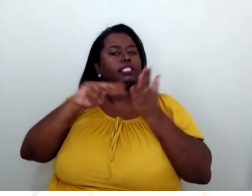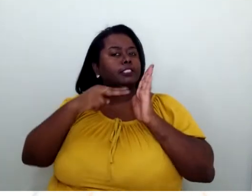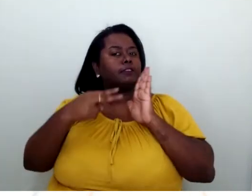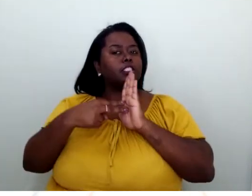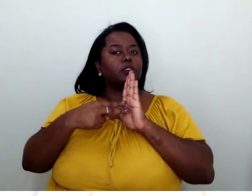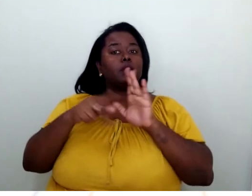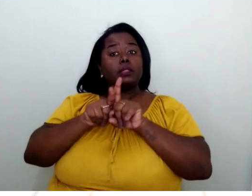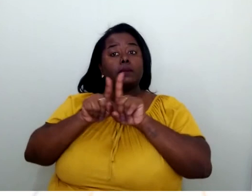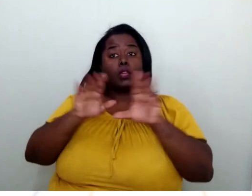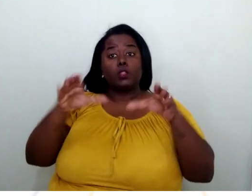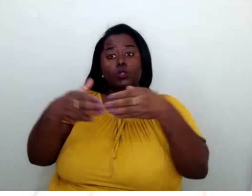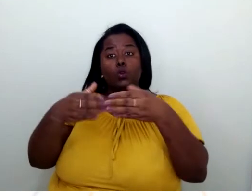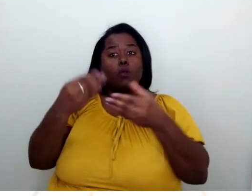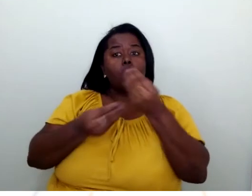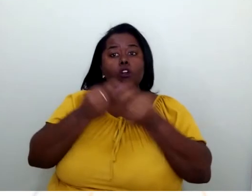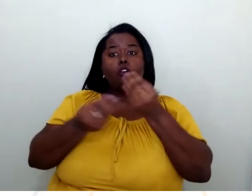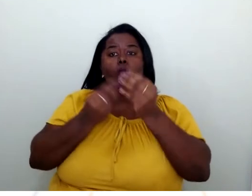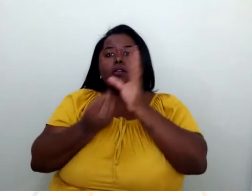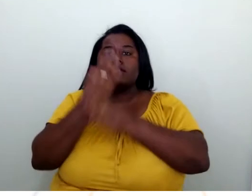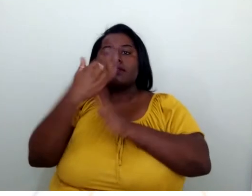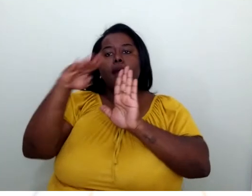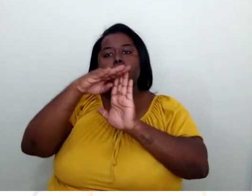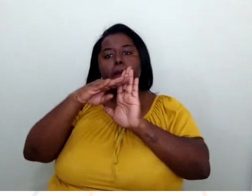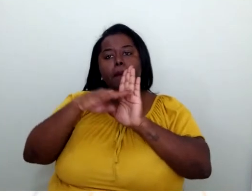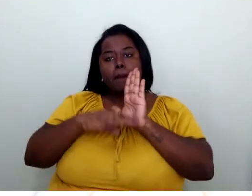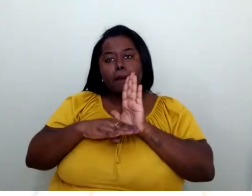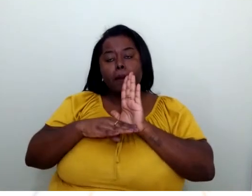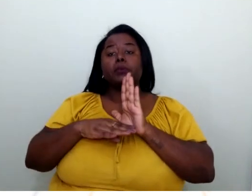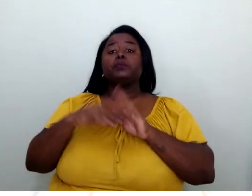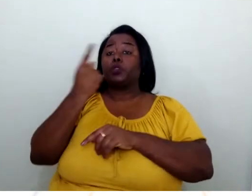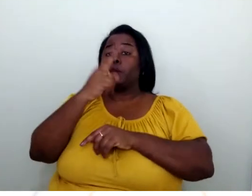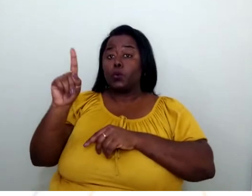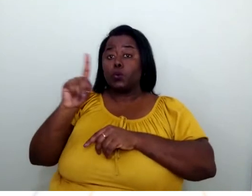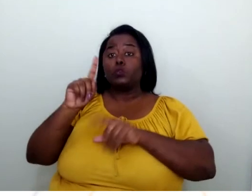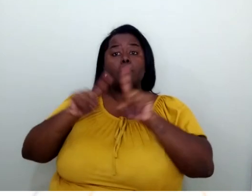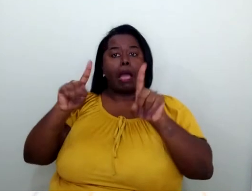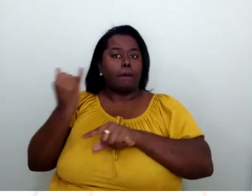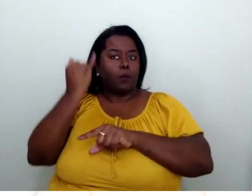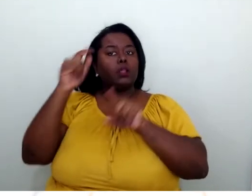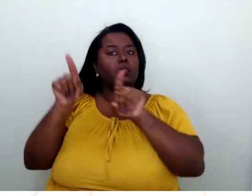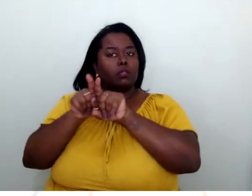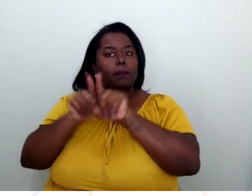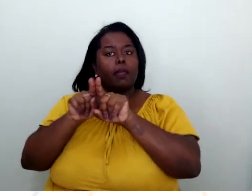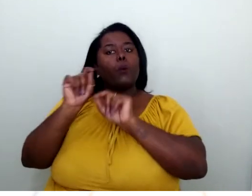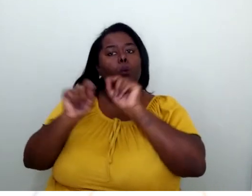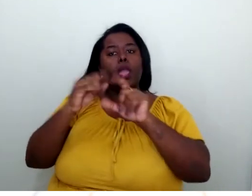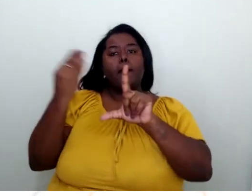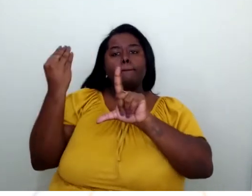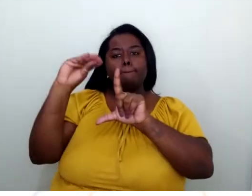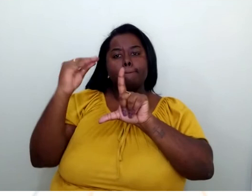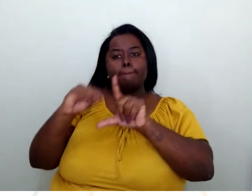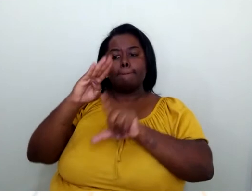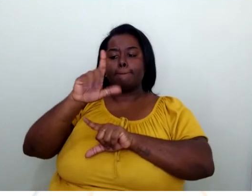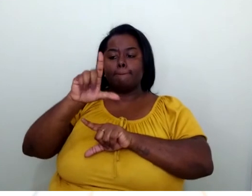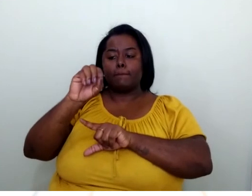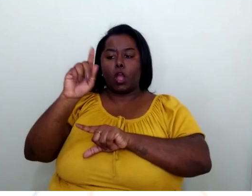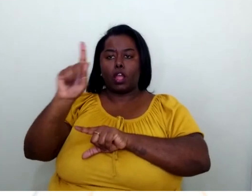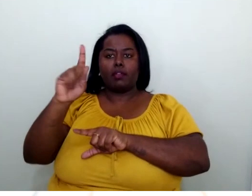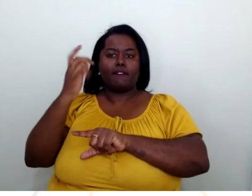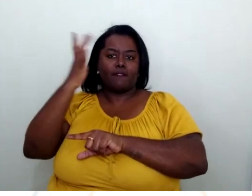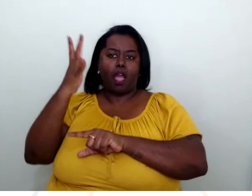line is, what do you want to take away? The second thing is, what do you think is going to happen during the class sessions? These could be